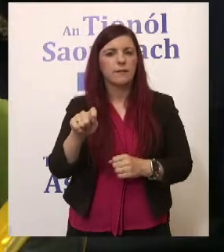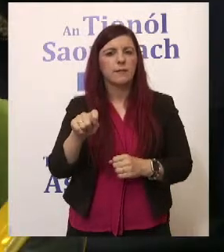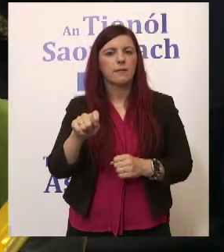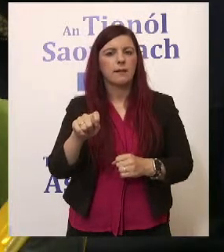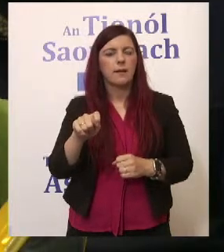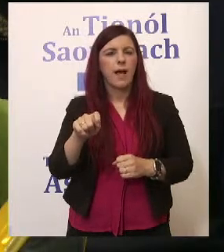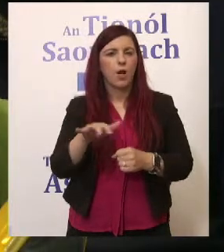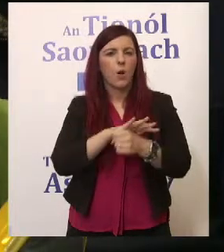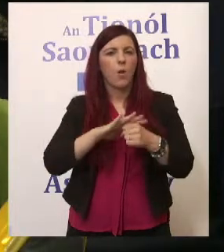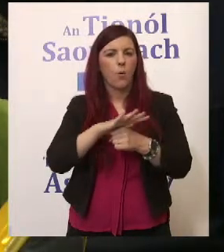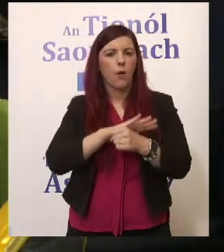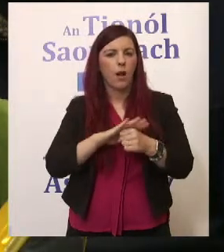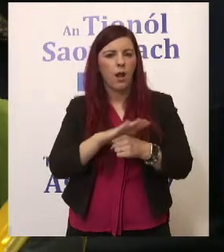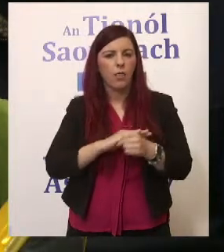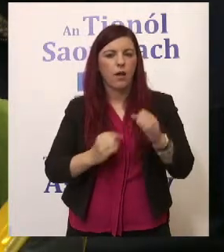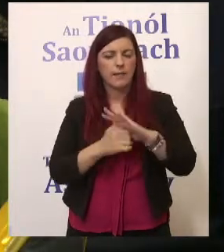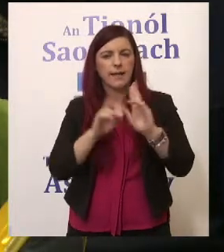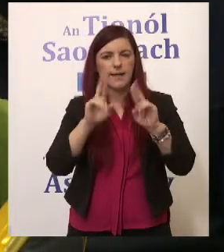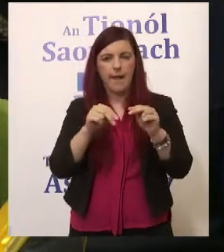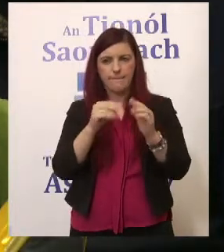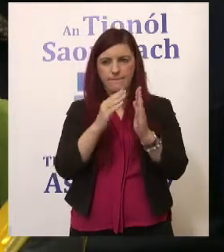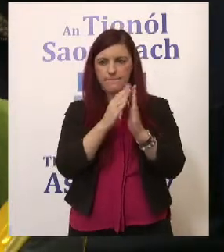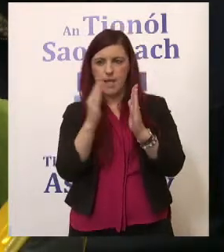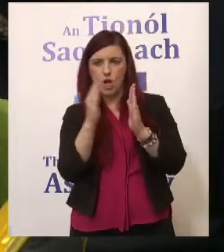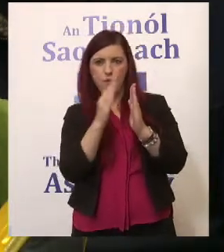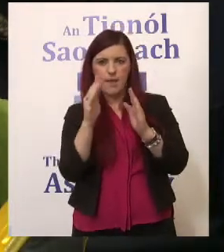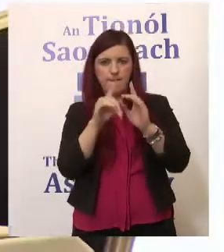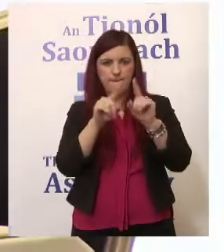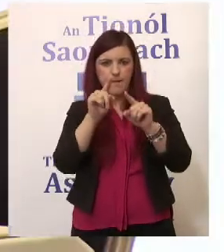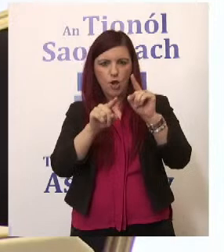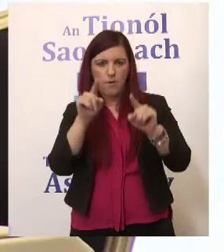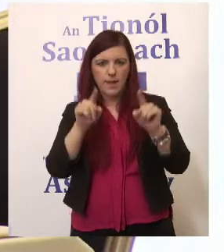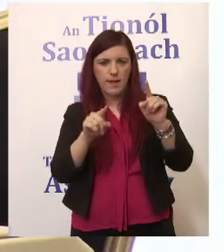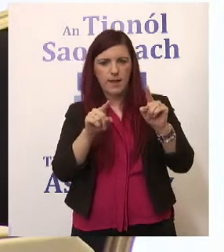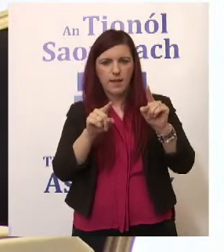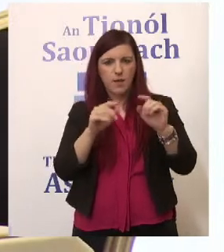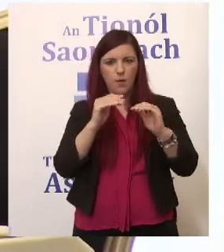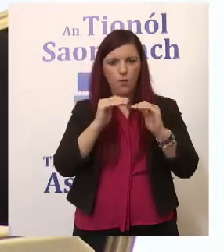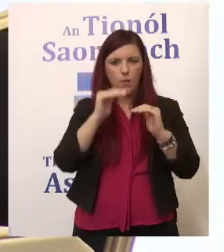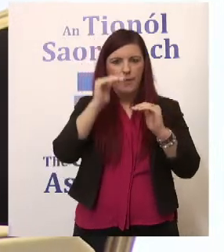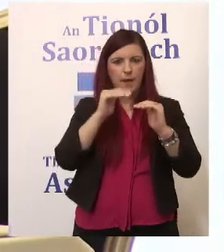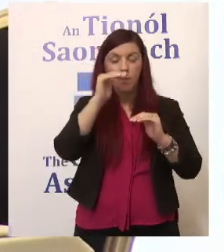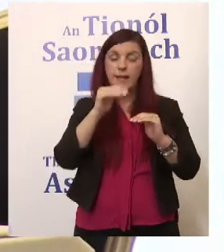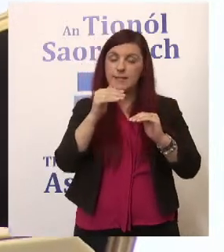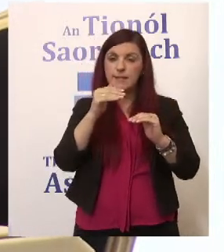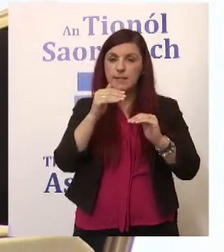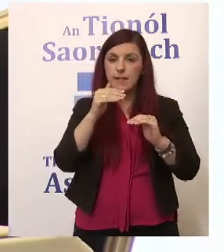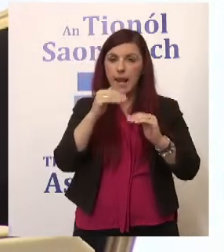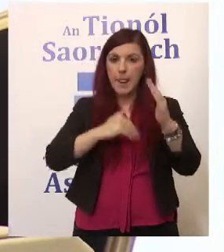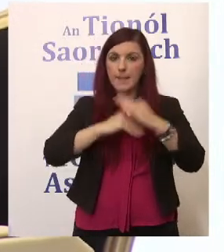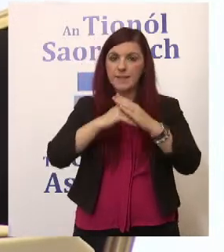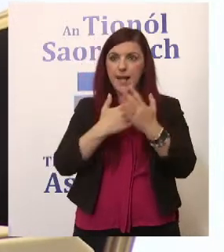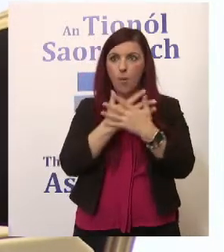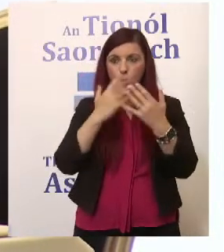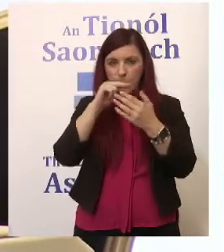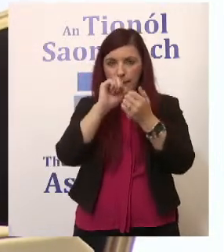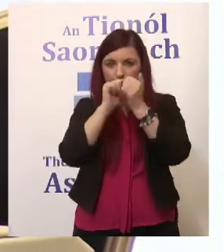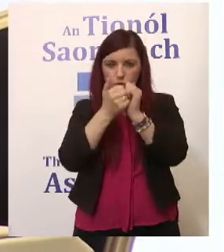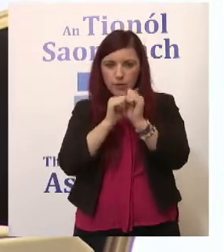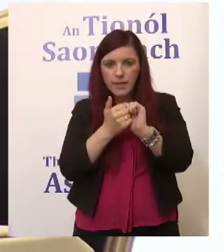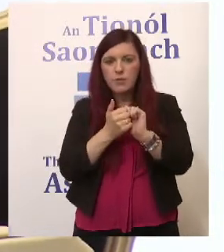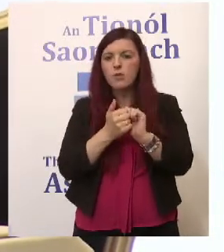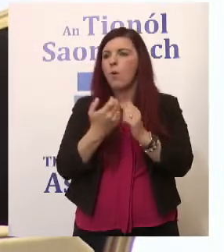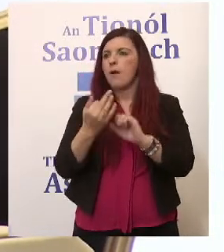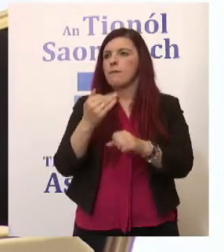local authorities can vary that rate up and down within quite a narrow margin. So if a local